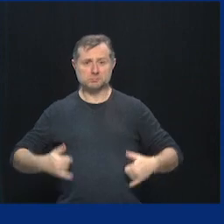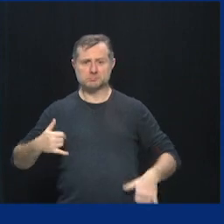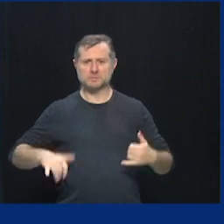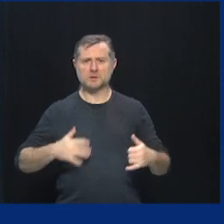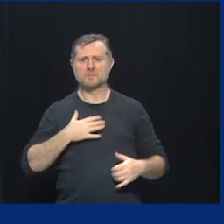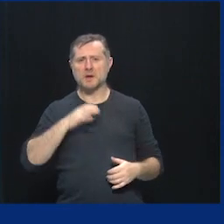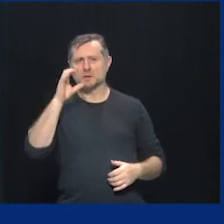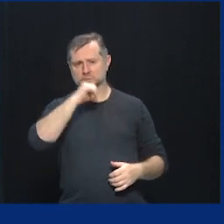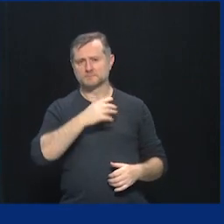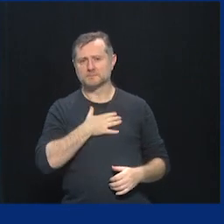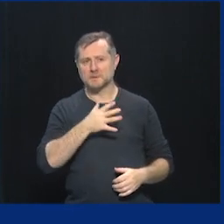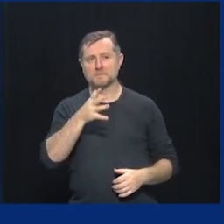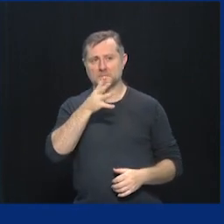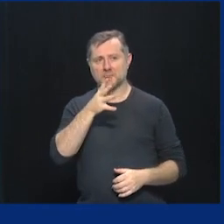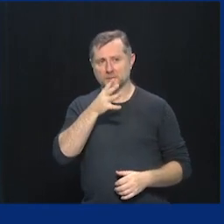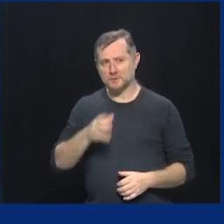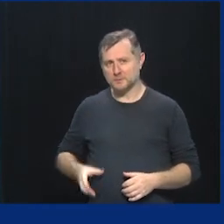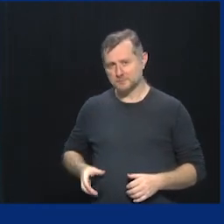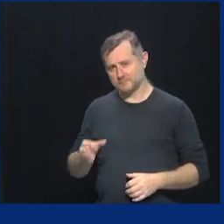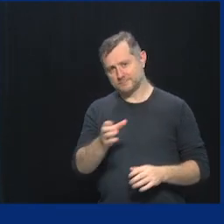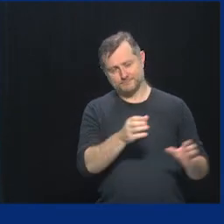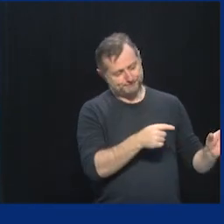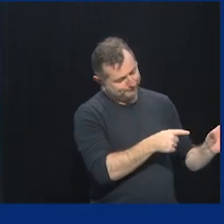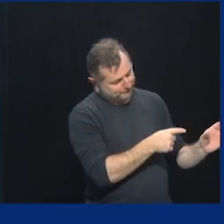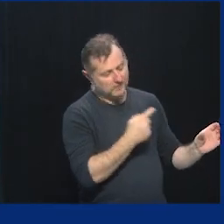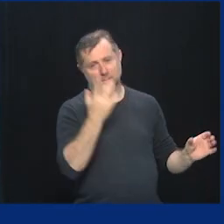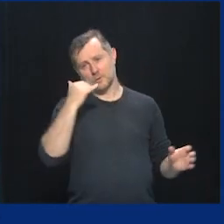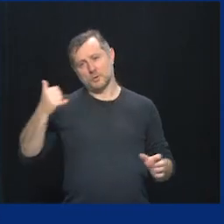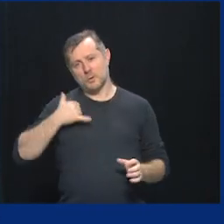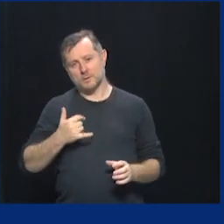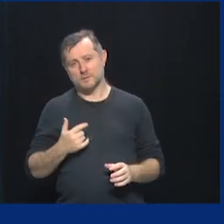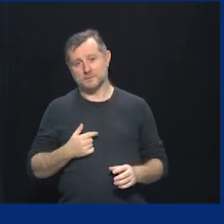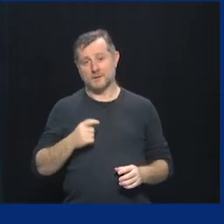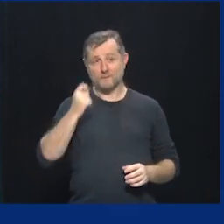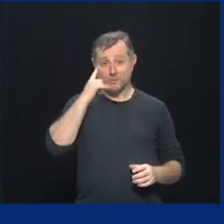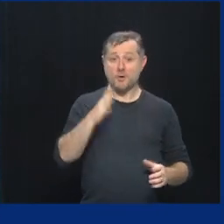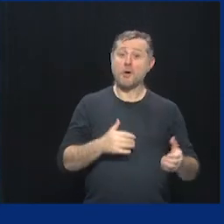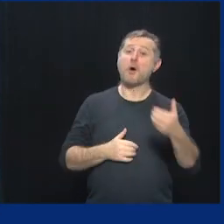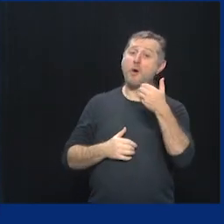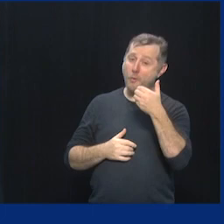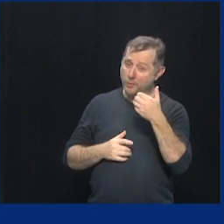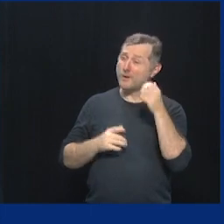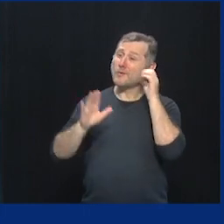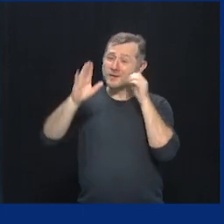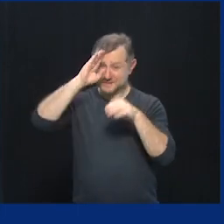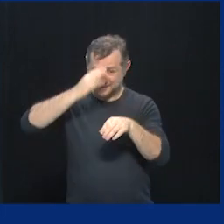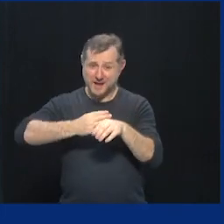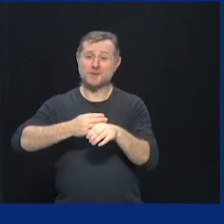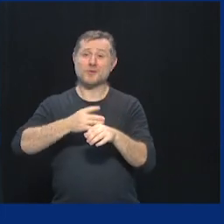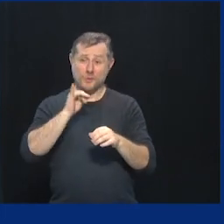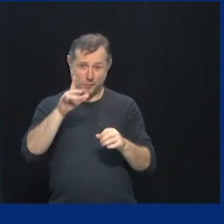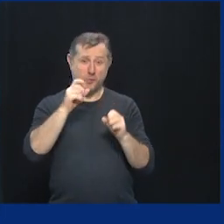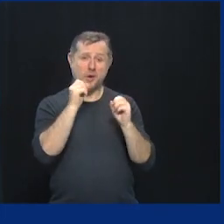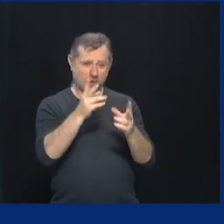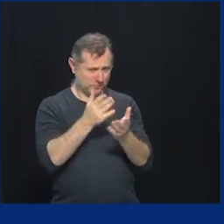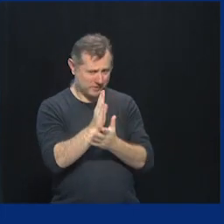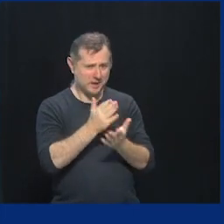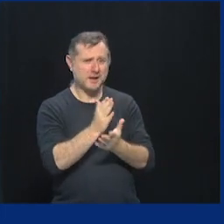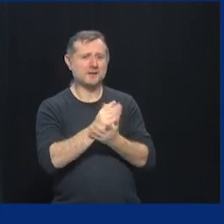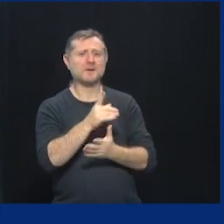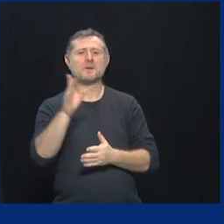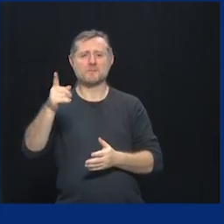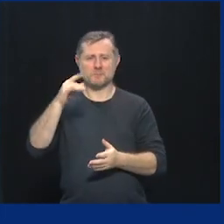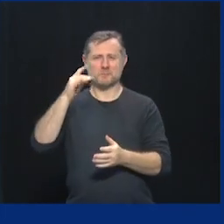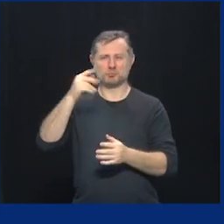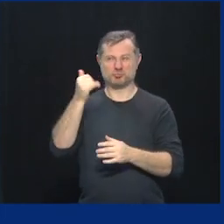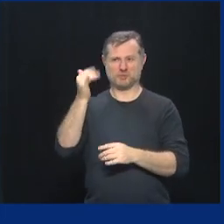you're okay. Let me talk to your Better mom. pick that up. All right. Mom, your son's doing okay. He's doing a press conference. So, you got your little boy in